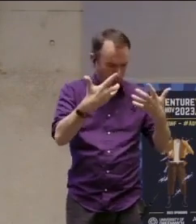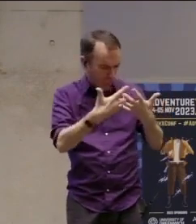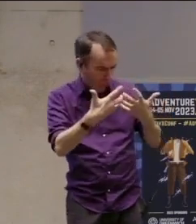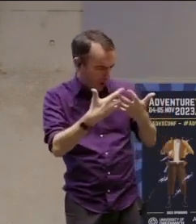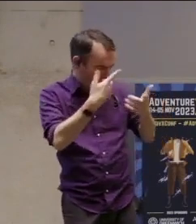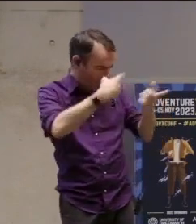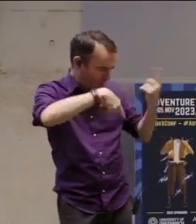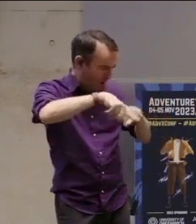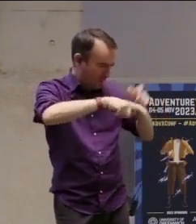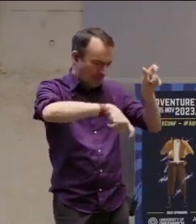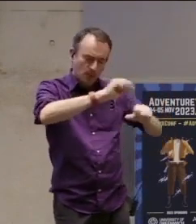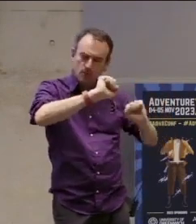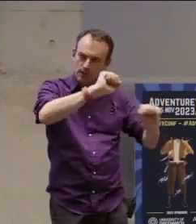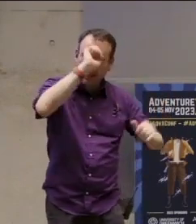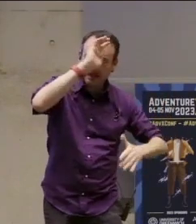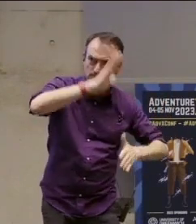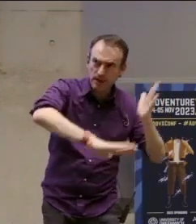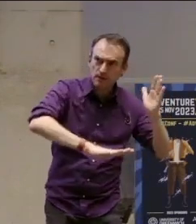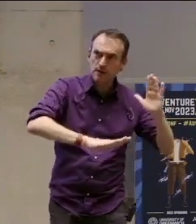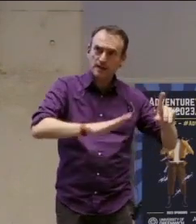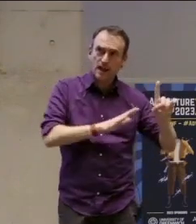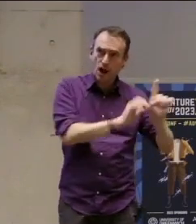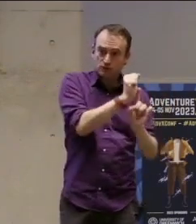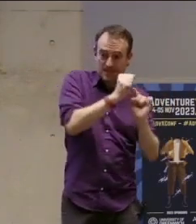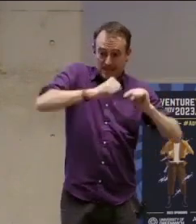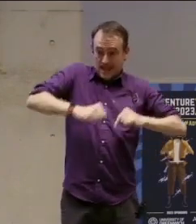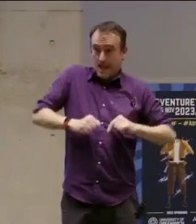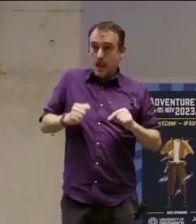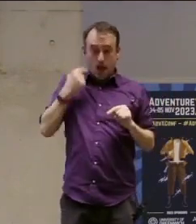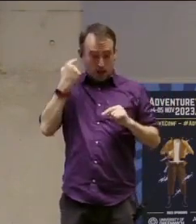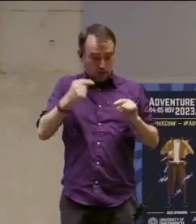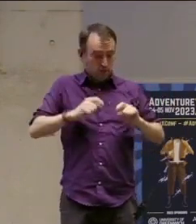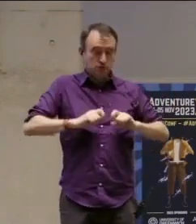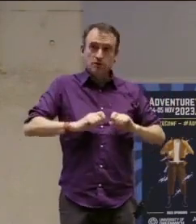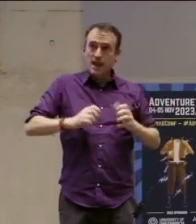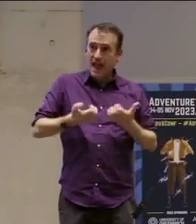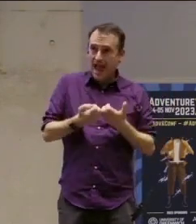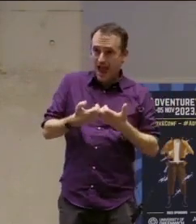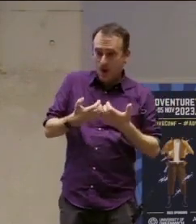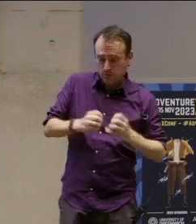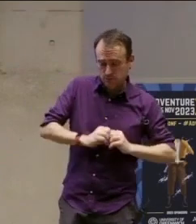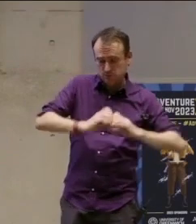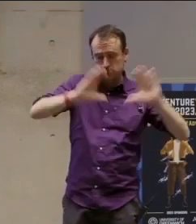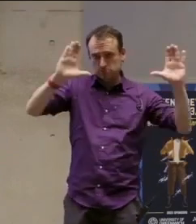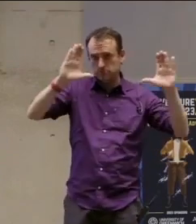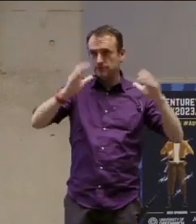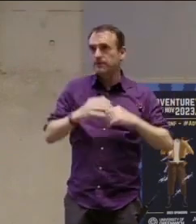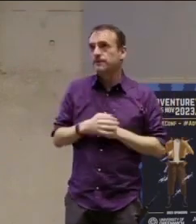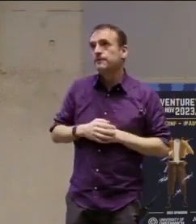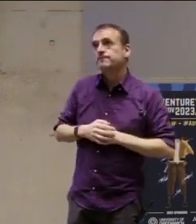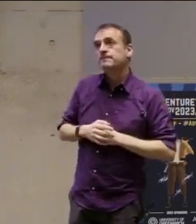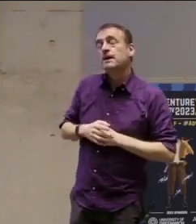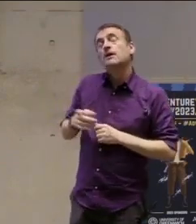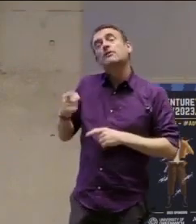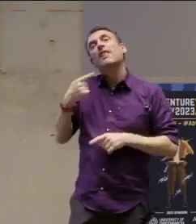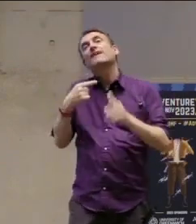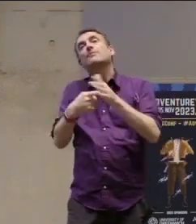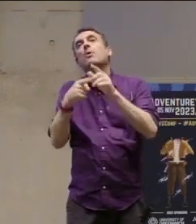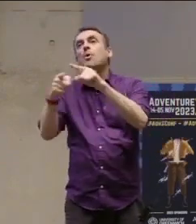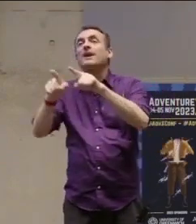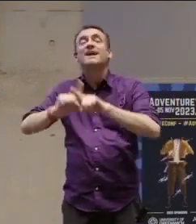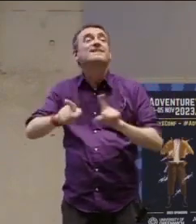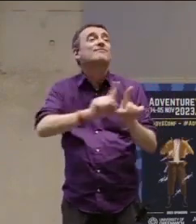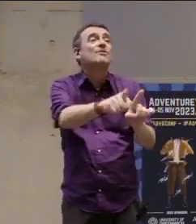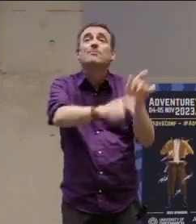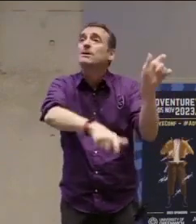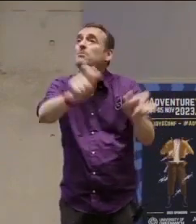frame sort of the culture within London, I guess? I think the big thing is talking to a bunch of people. I think that's like the